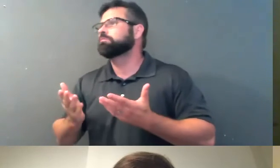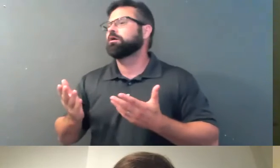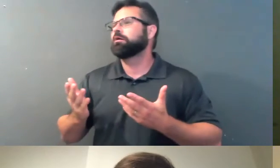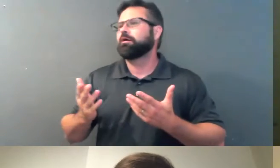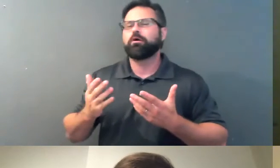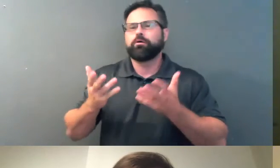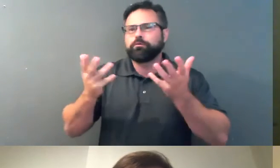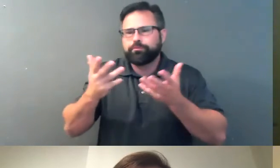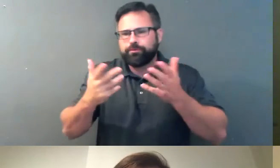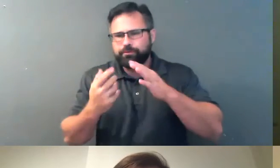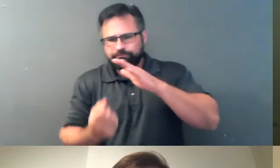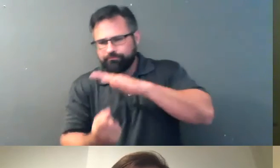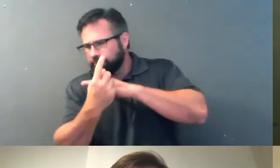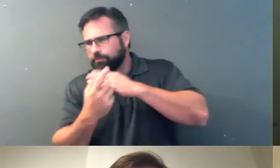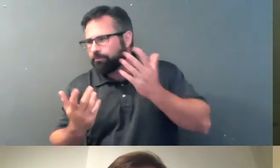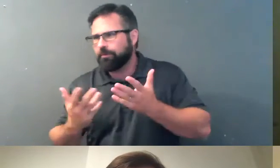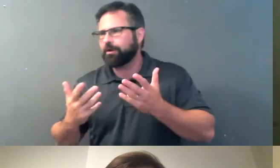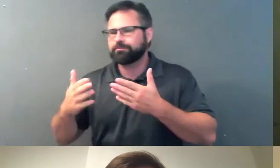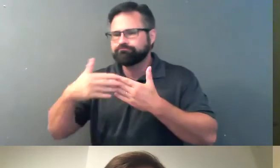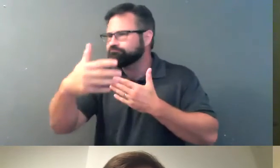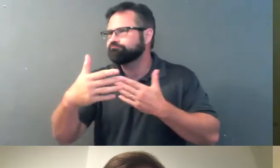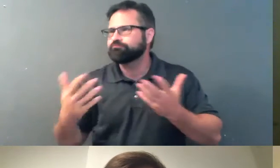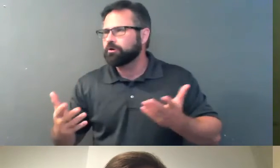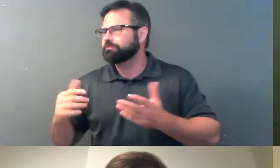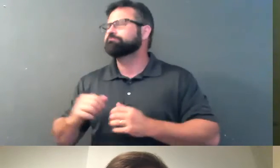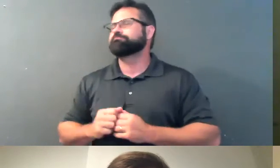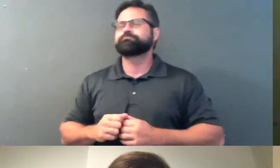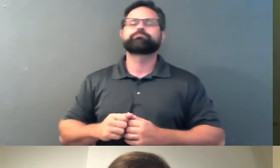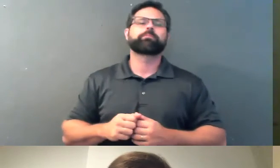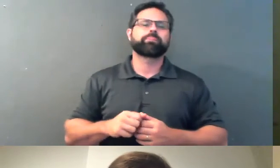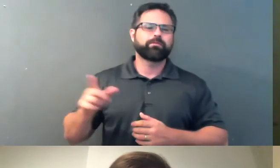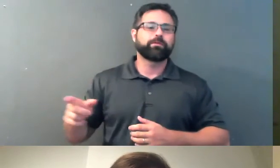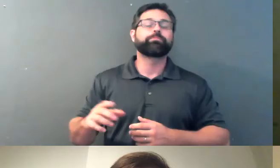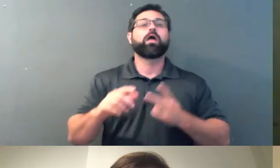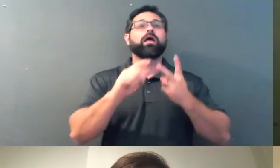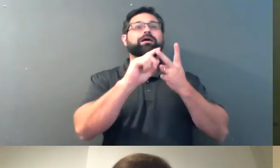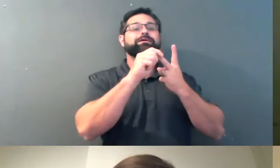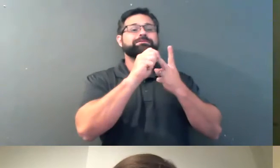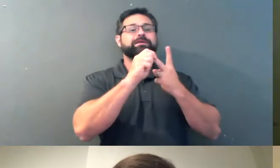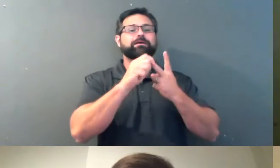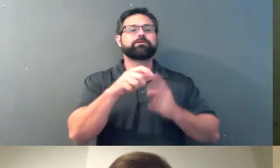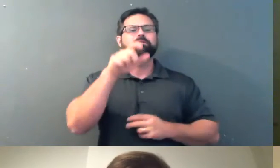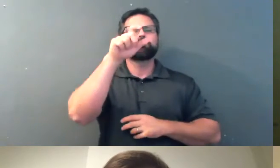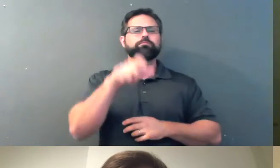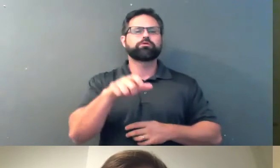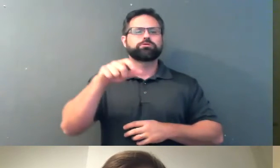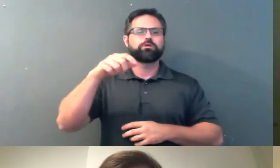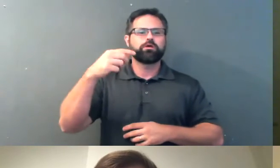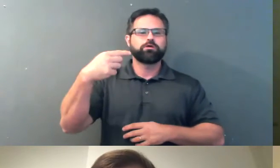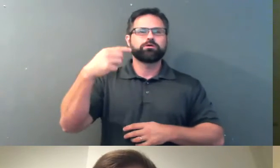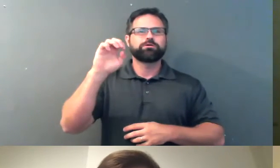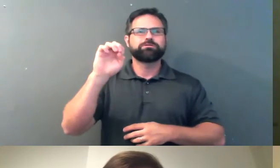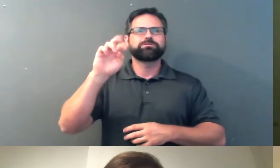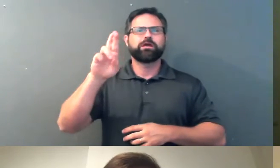and the plans ahead. And Mr. Gerard Quinn, newly appointed